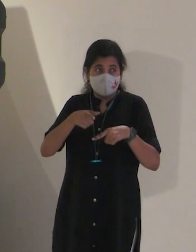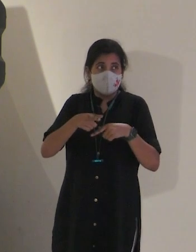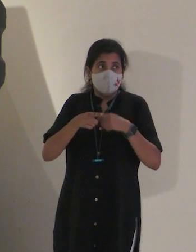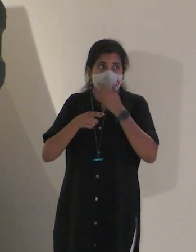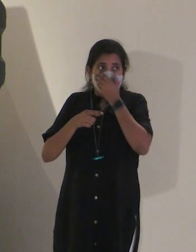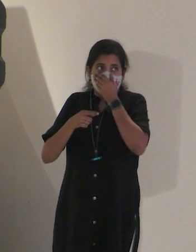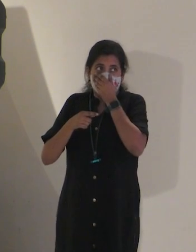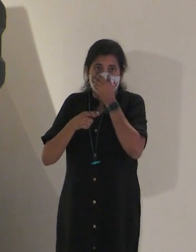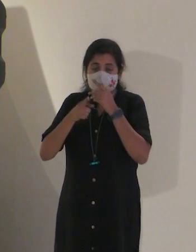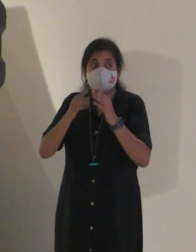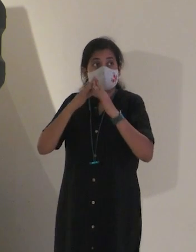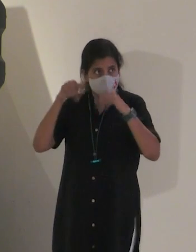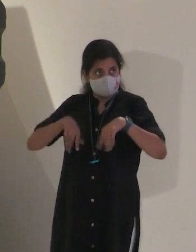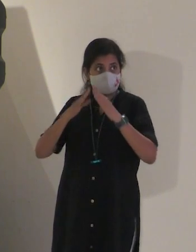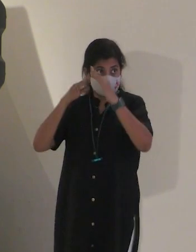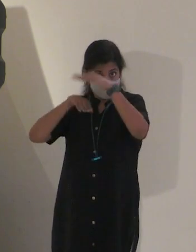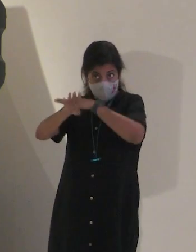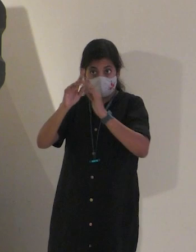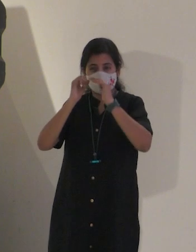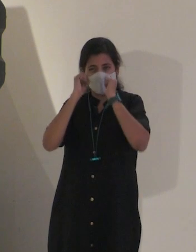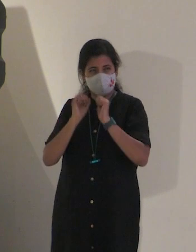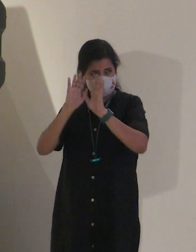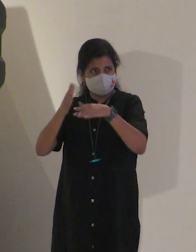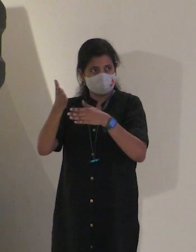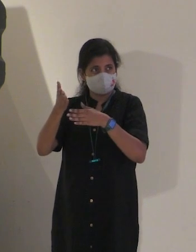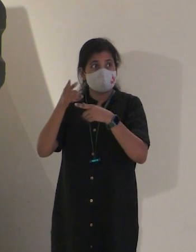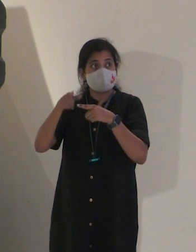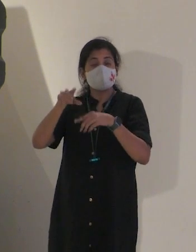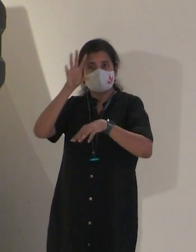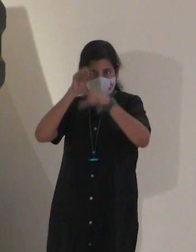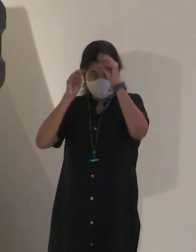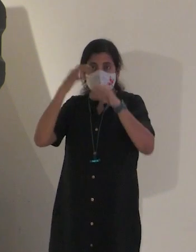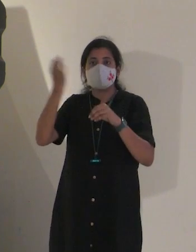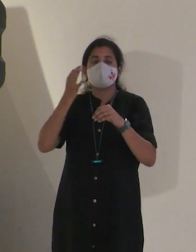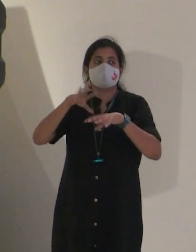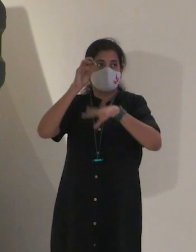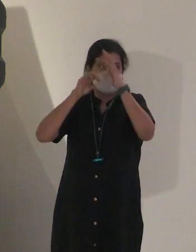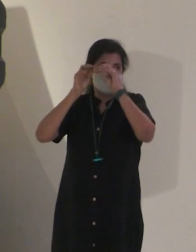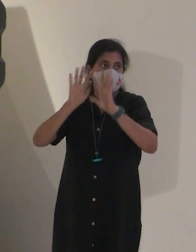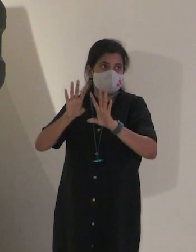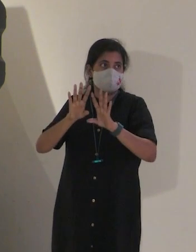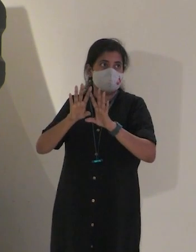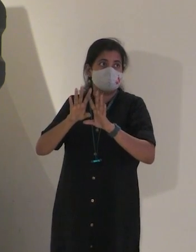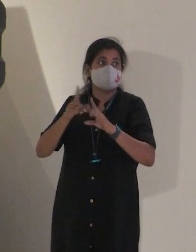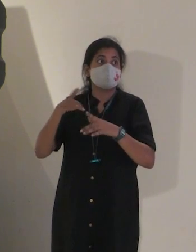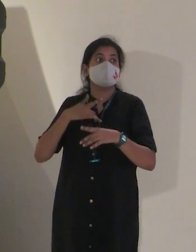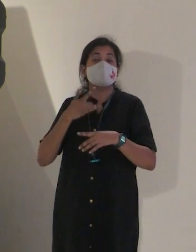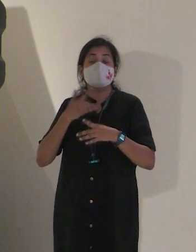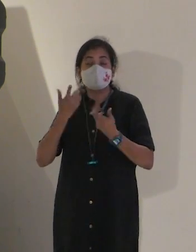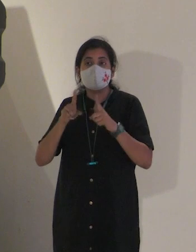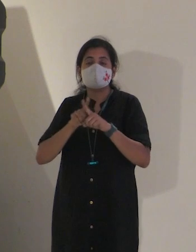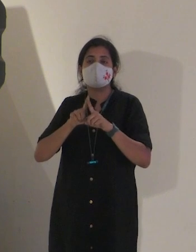at home and then doing, learning things, and then, feeling that helplessness,